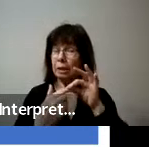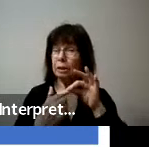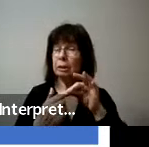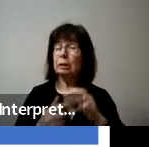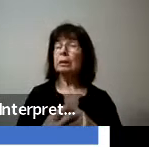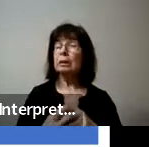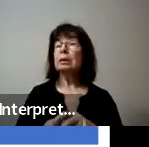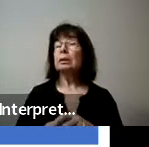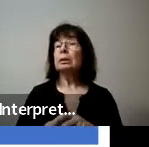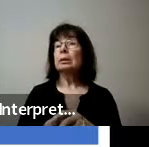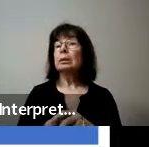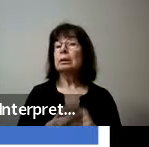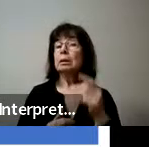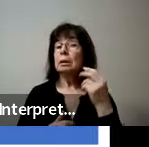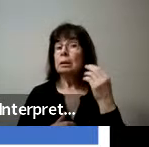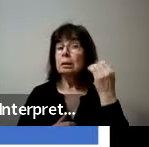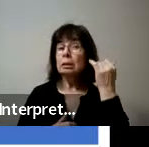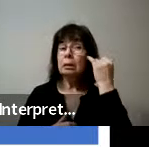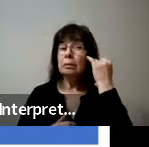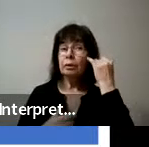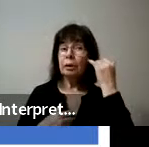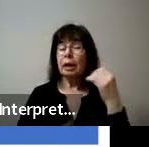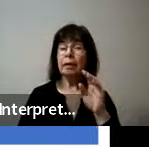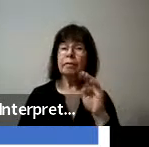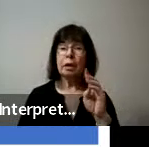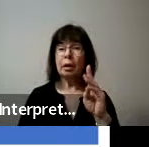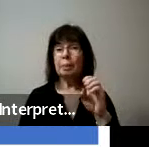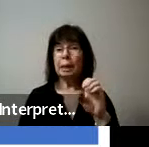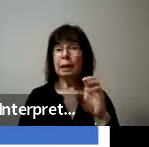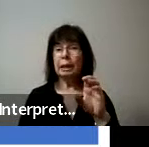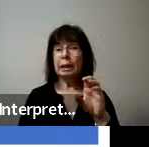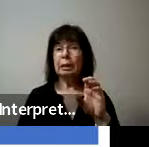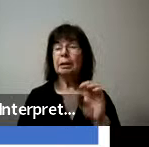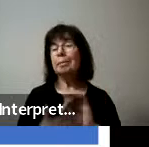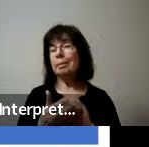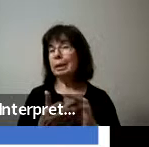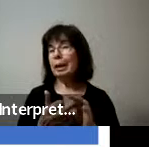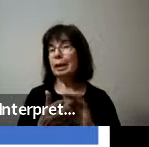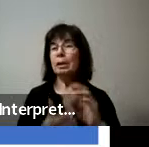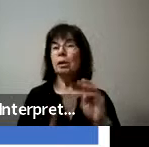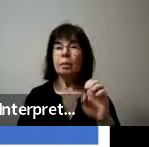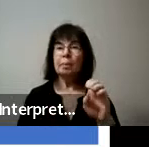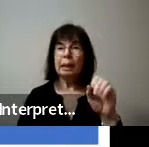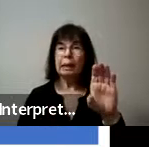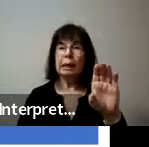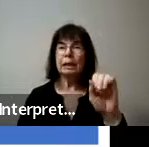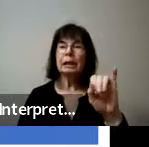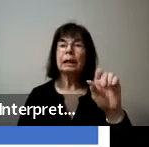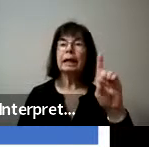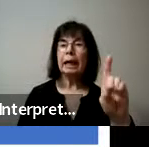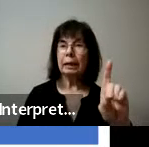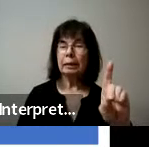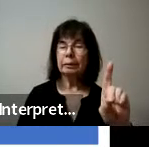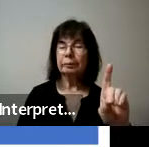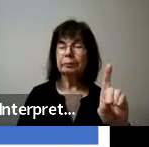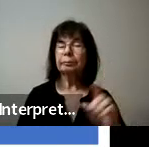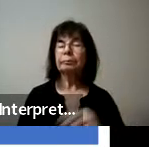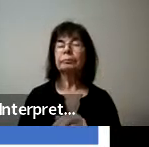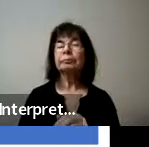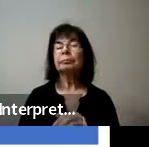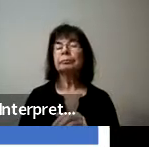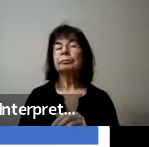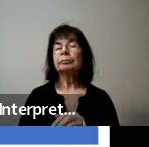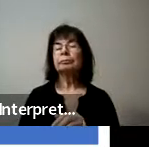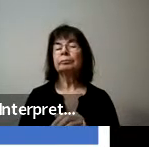have been enrolled in Medicaid, Medi-Cal during the COVID pandemic. But they